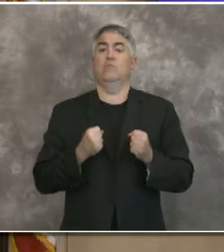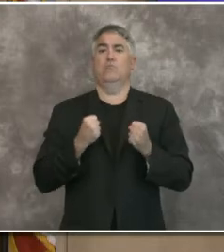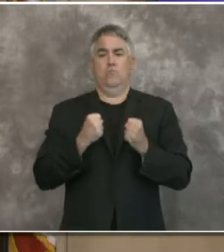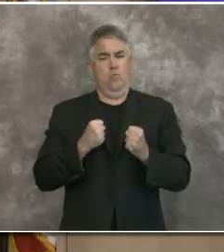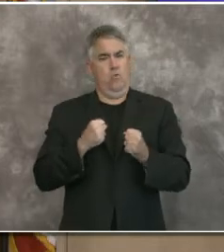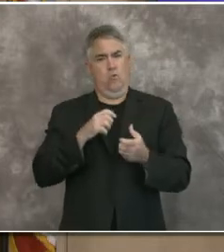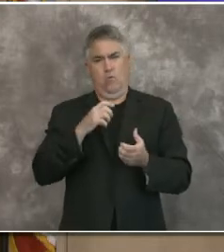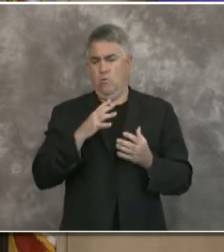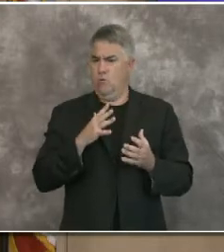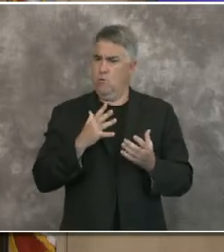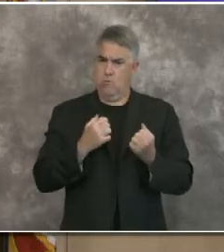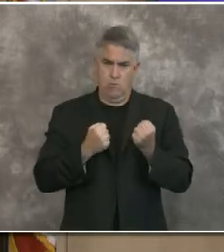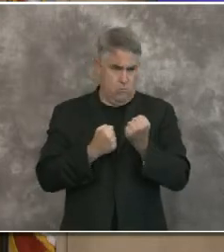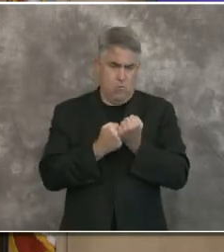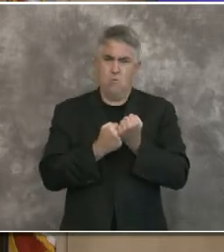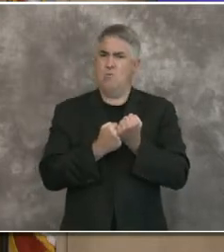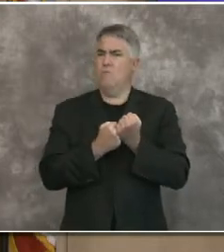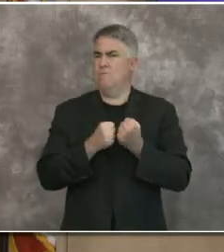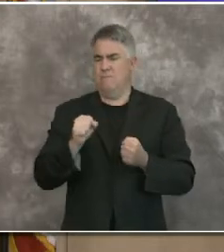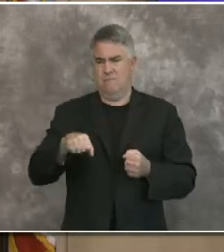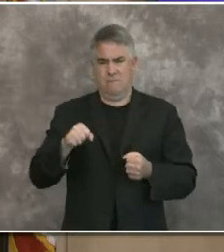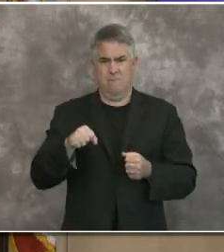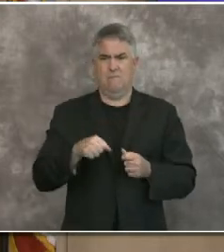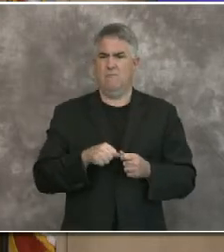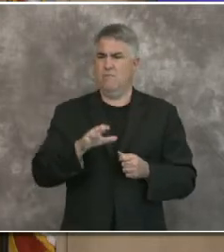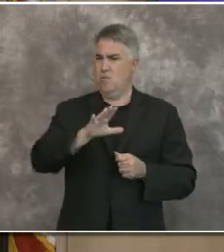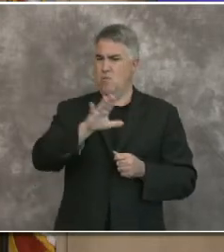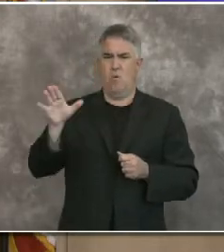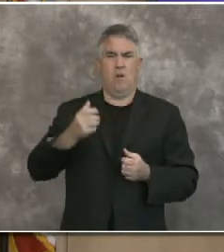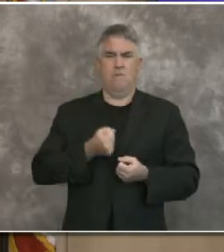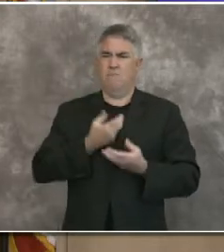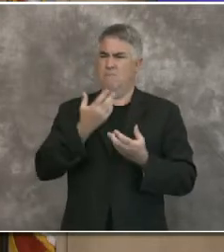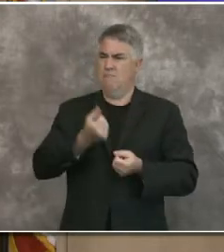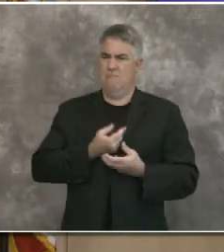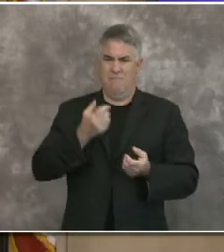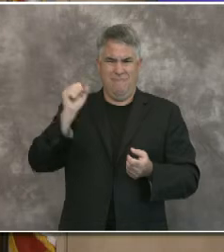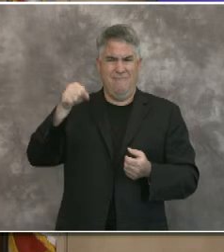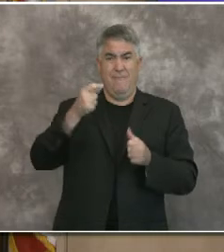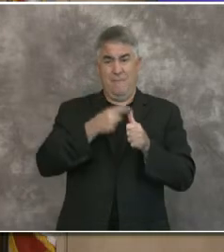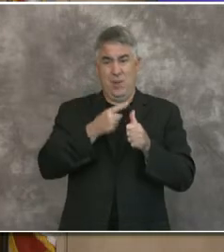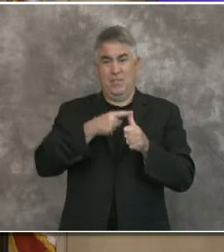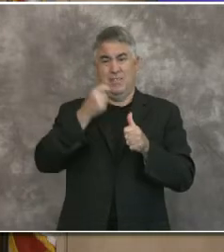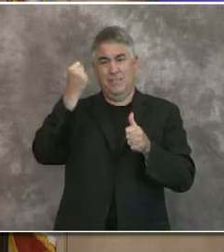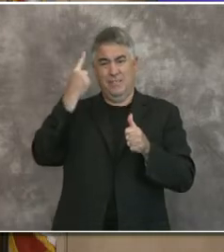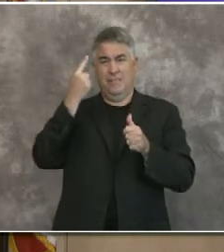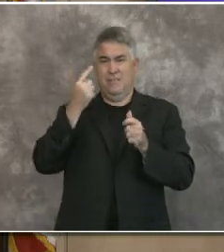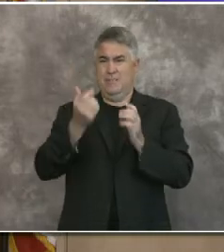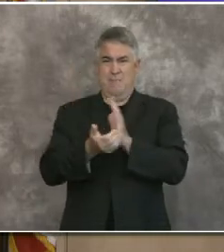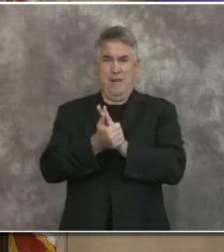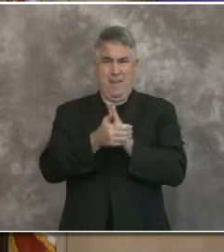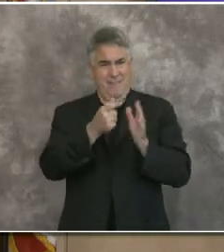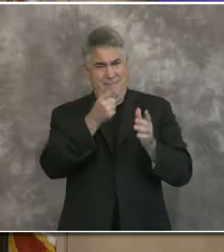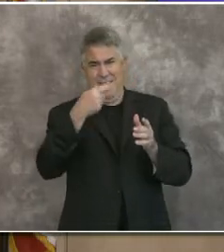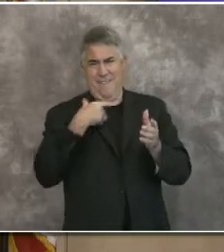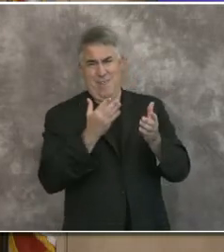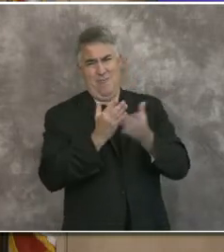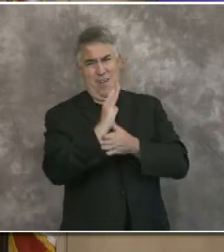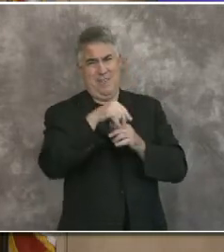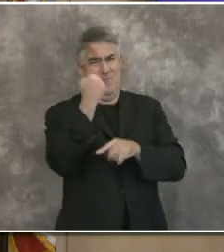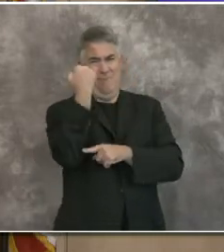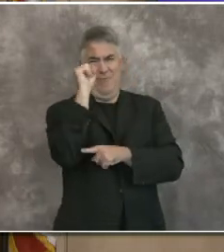strongly supports your expressing your First Amendment rights through these protests. We've